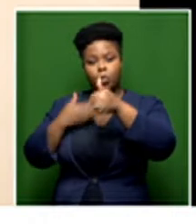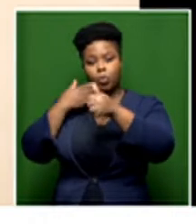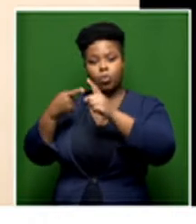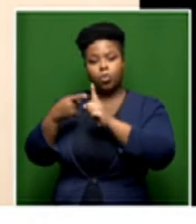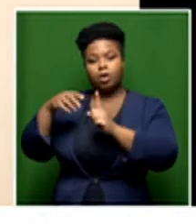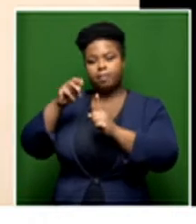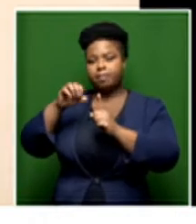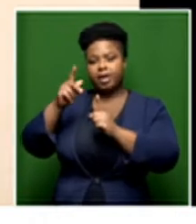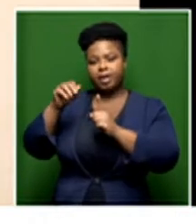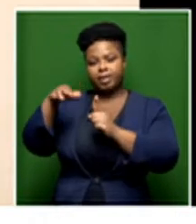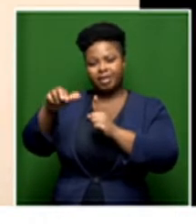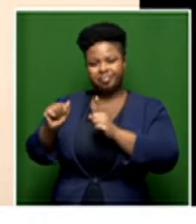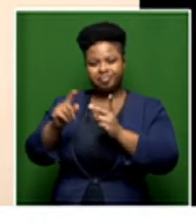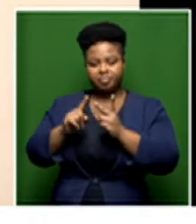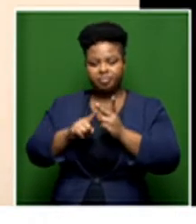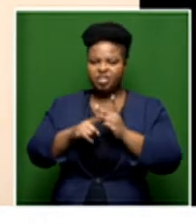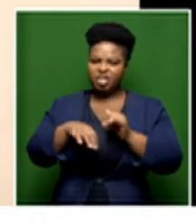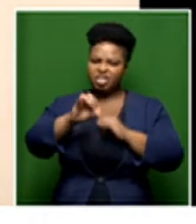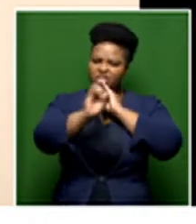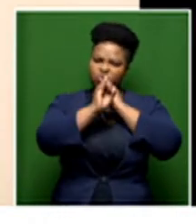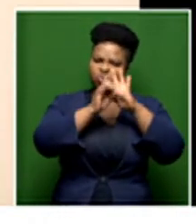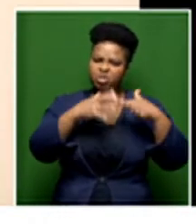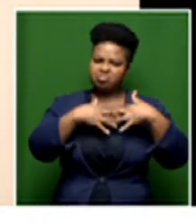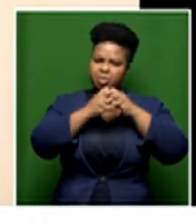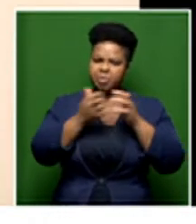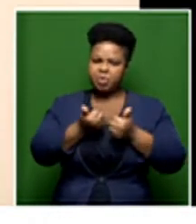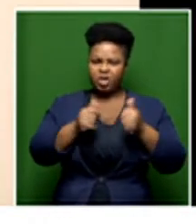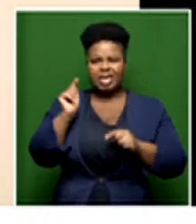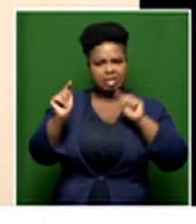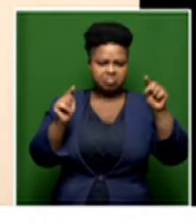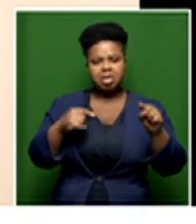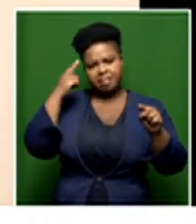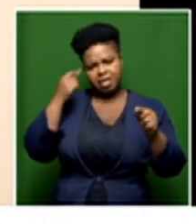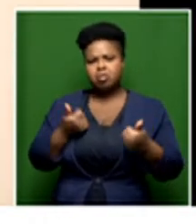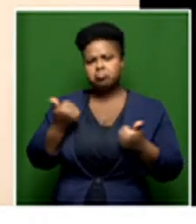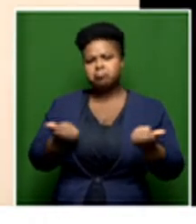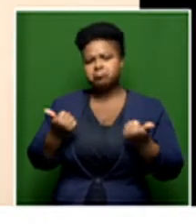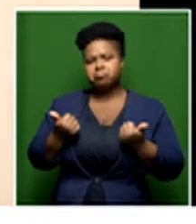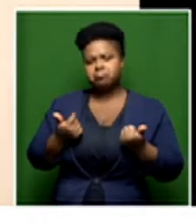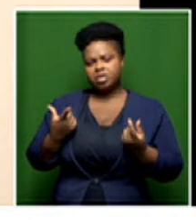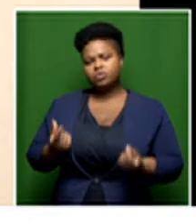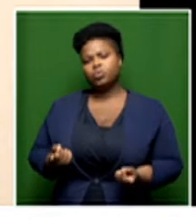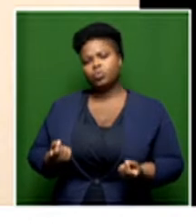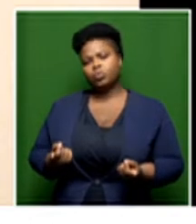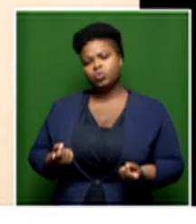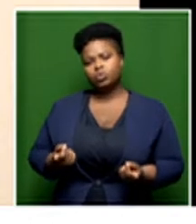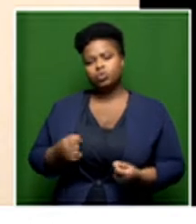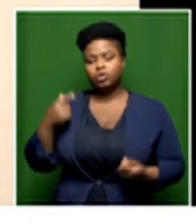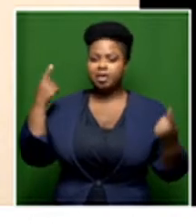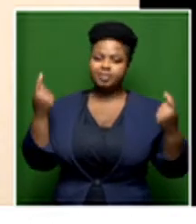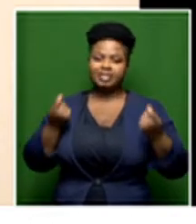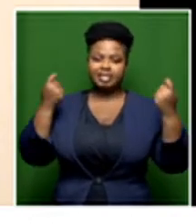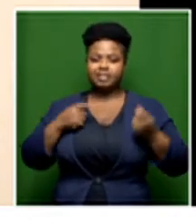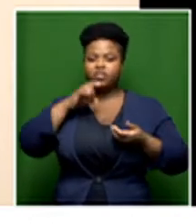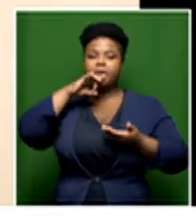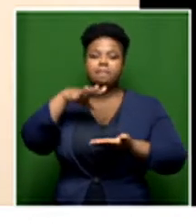Makanya and the institute that they've set up. And so I think that this birthday